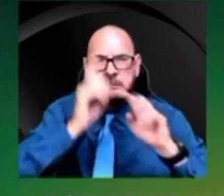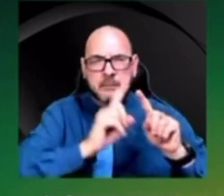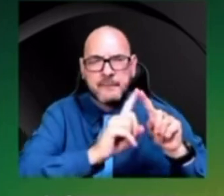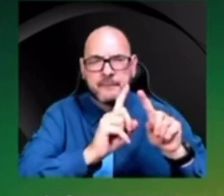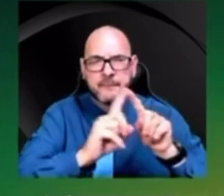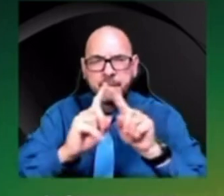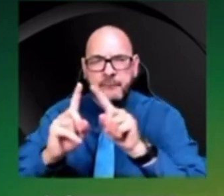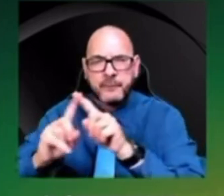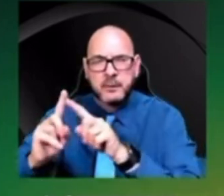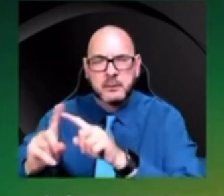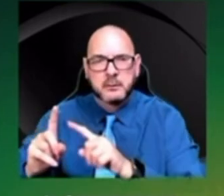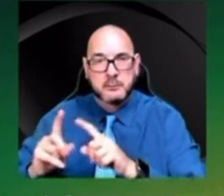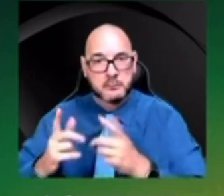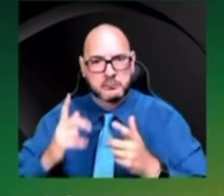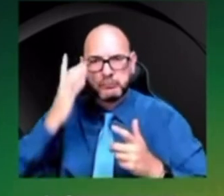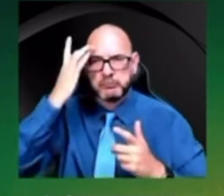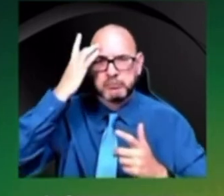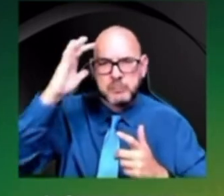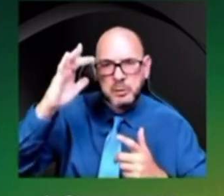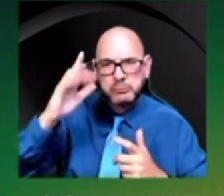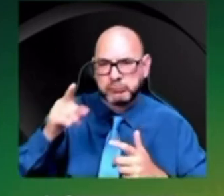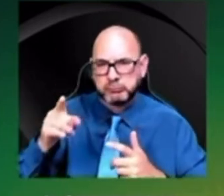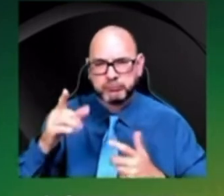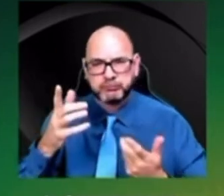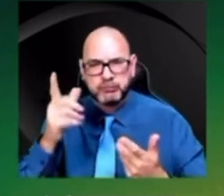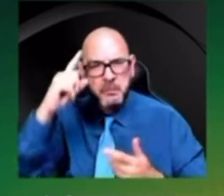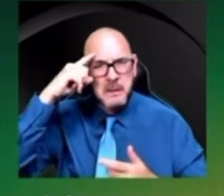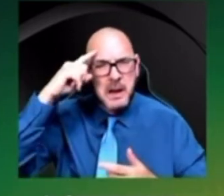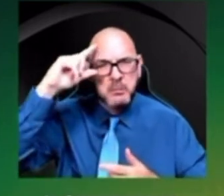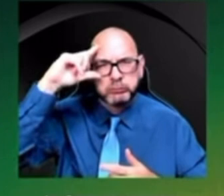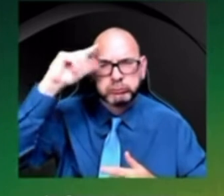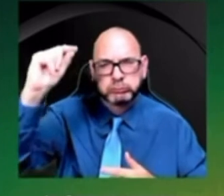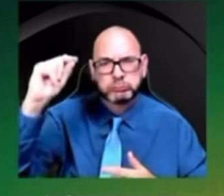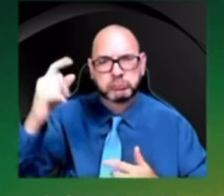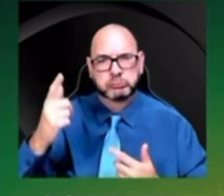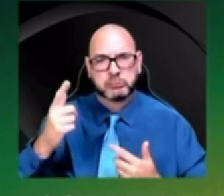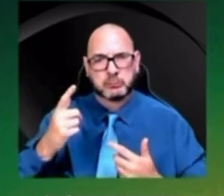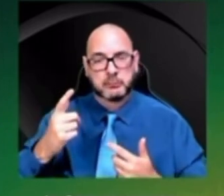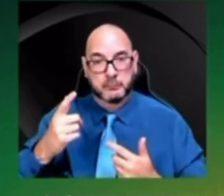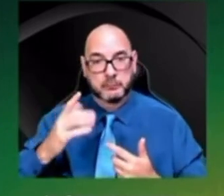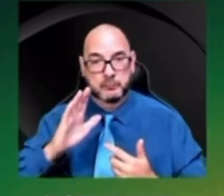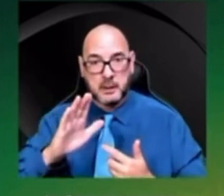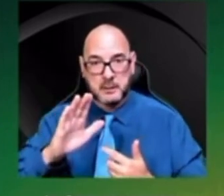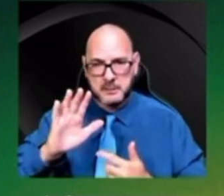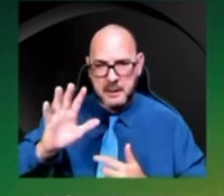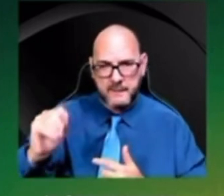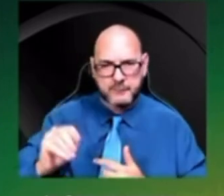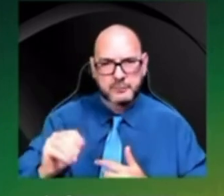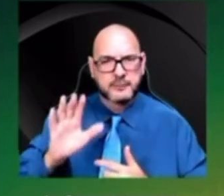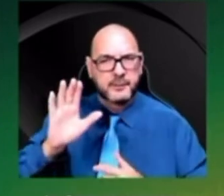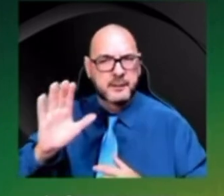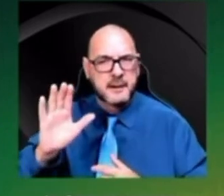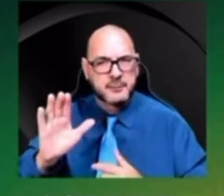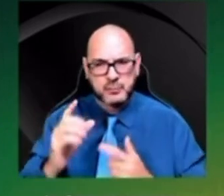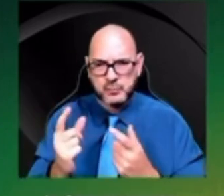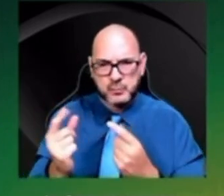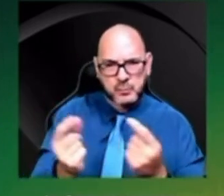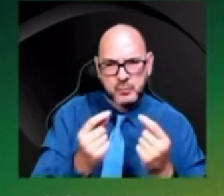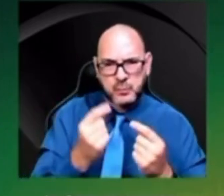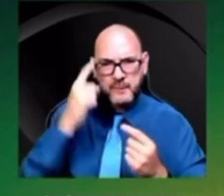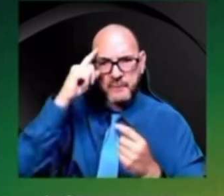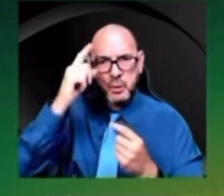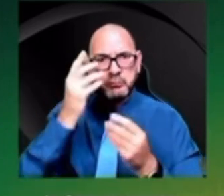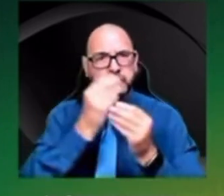reach. The United States have ramped up efforts to re-engage with African countries after last year's U.S.-Africa